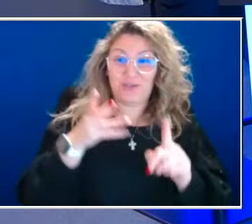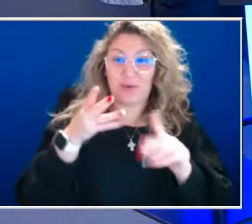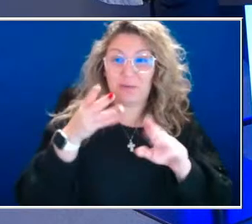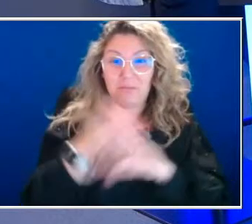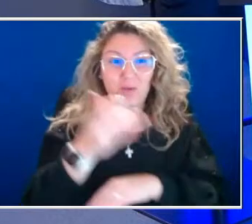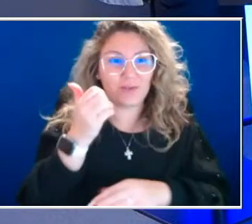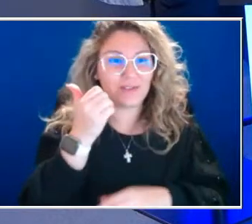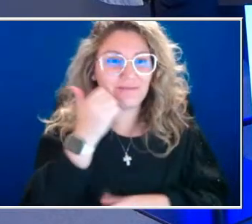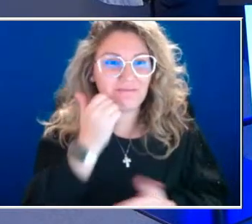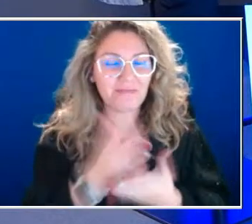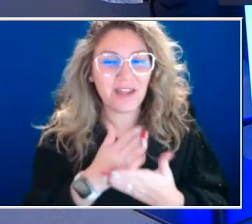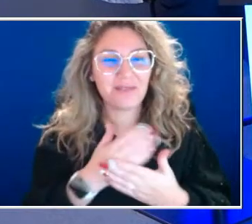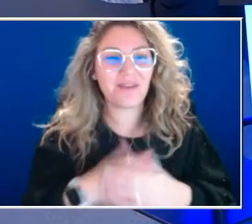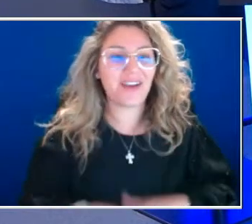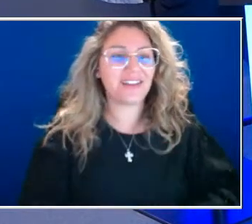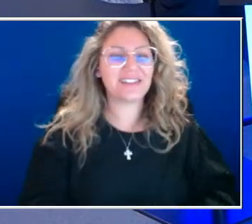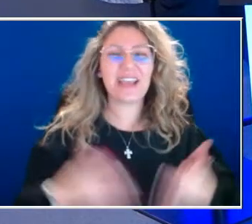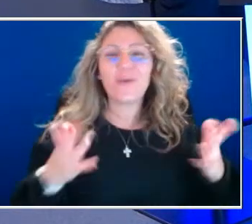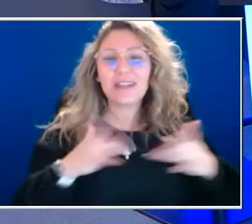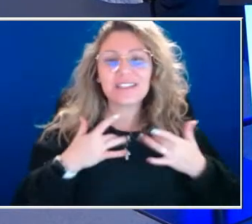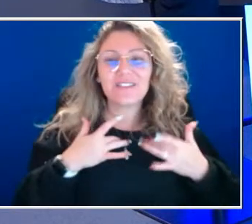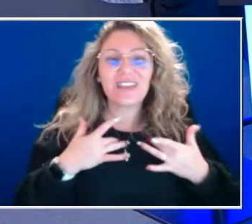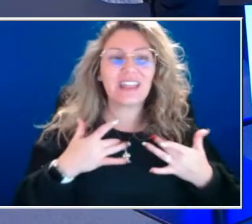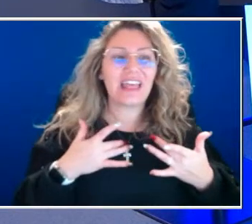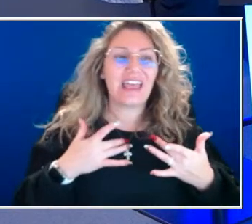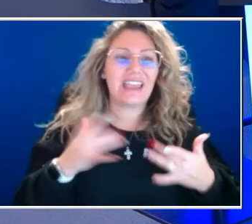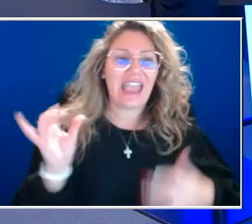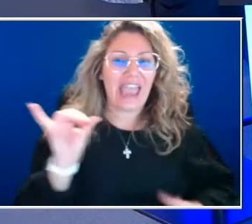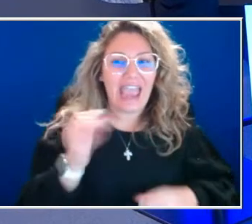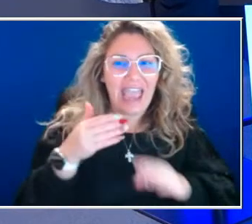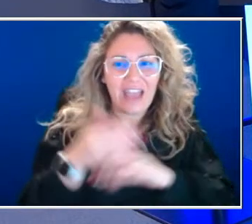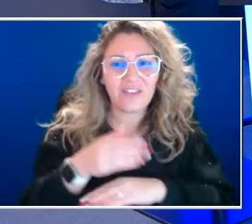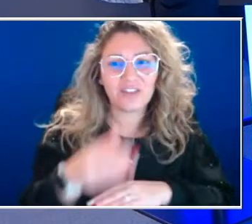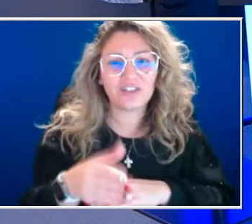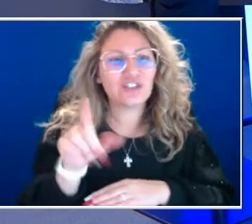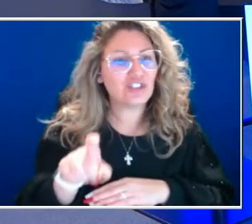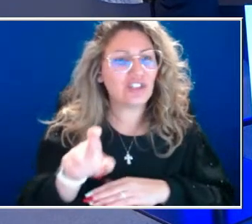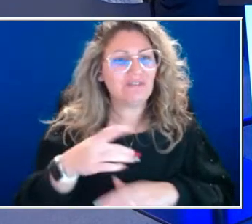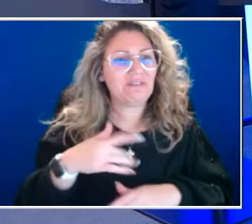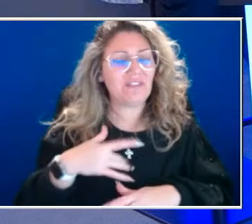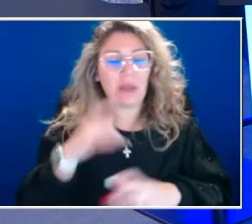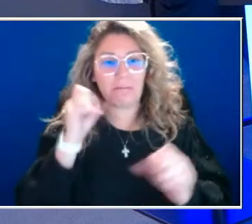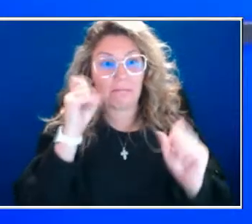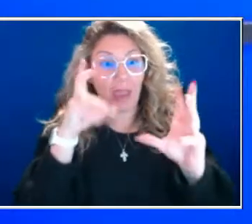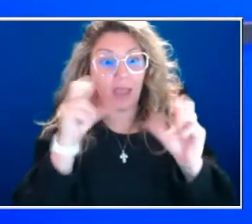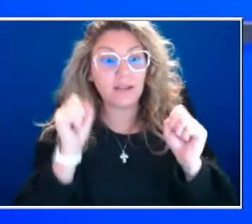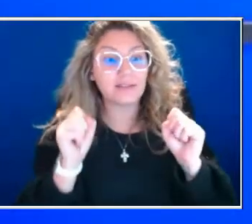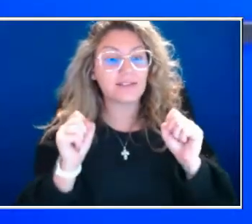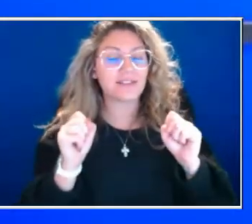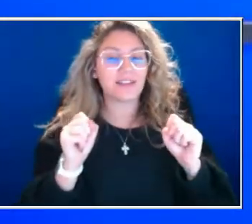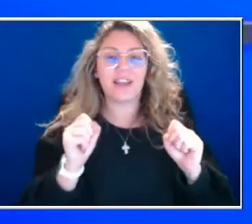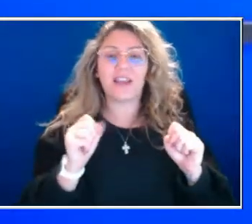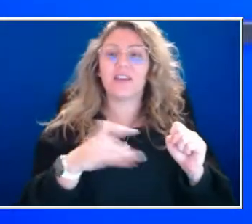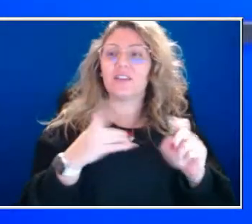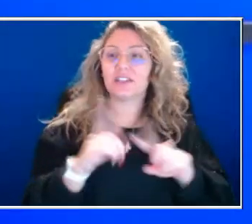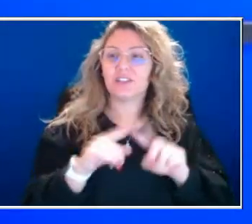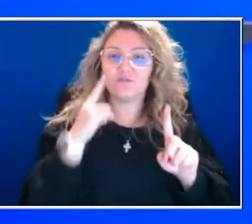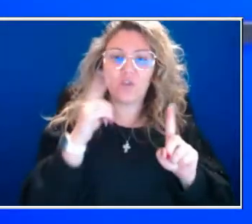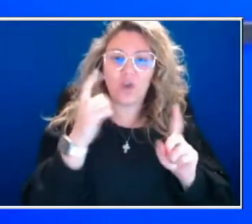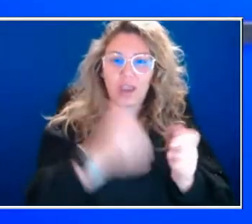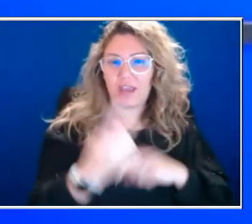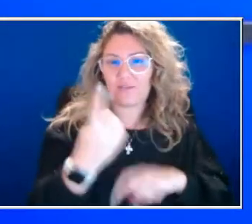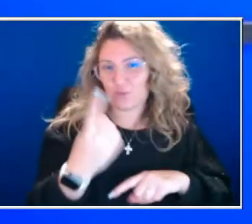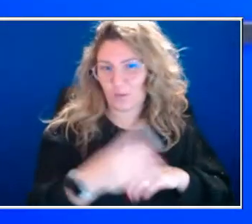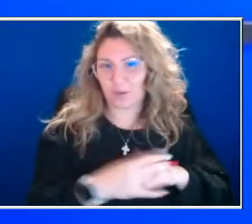what's it supposed to feel like after you do? Are you supposed to feel amazing? It can feel different for everyone. Okay. You know, the